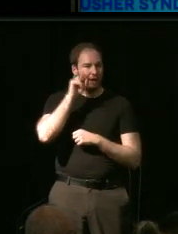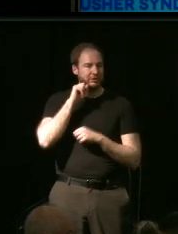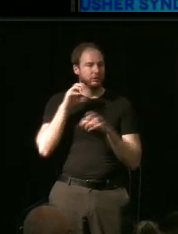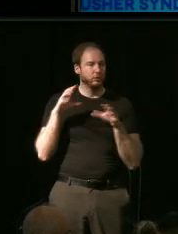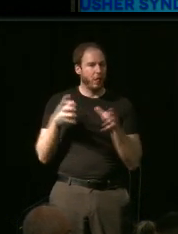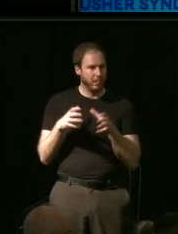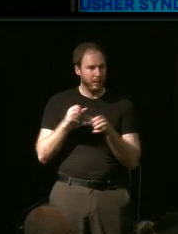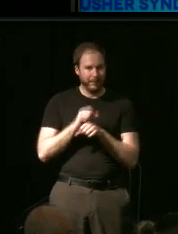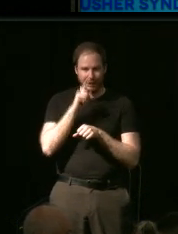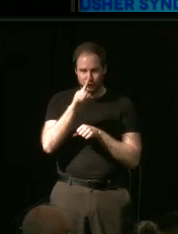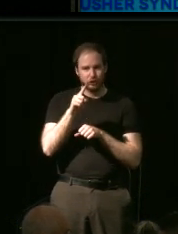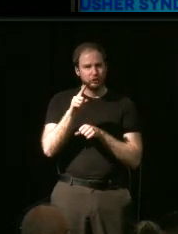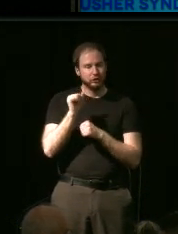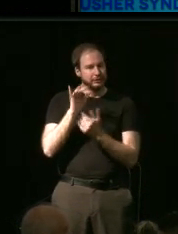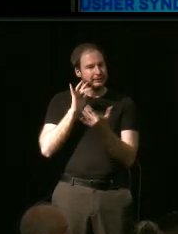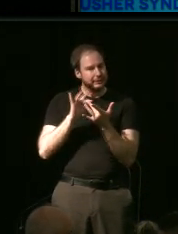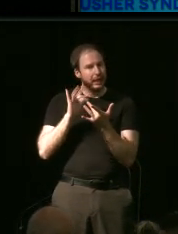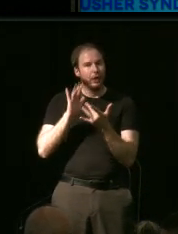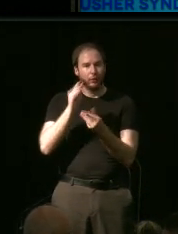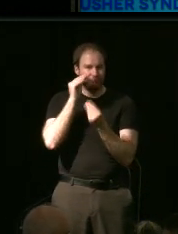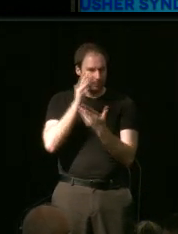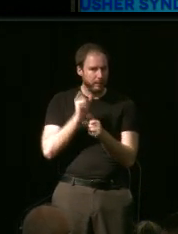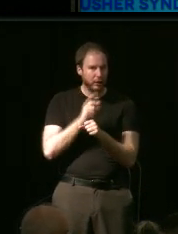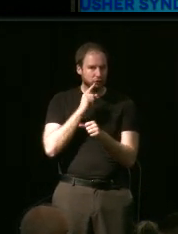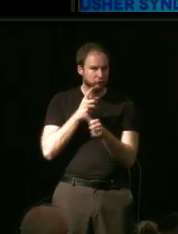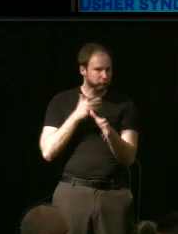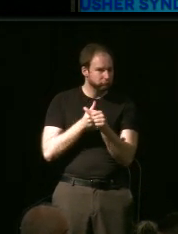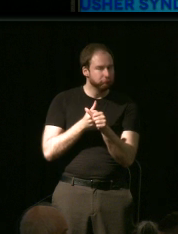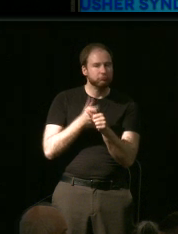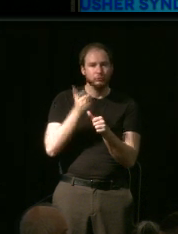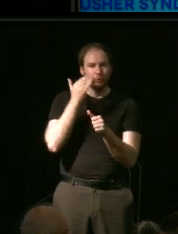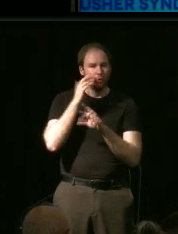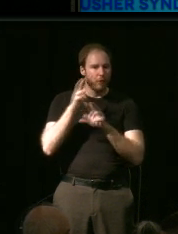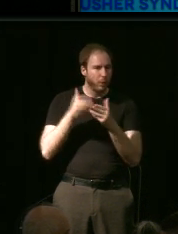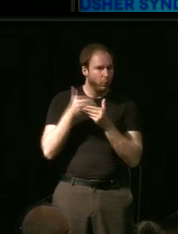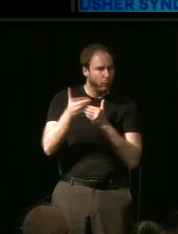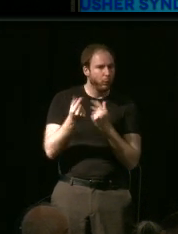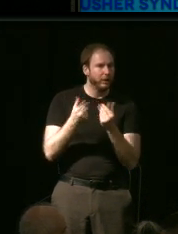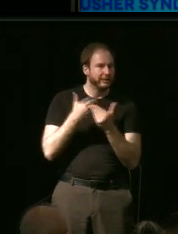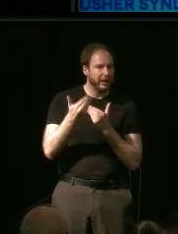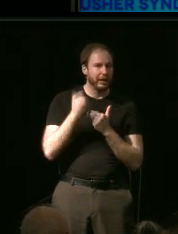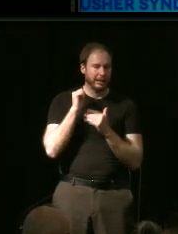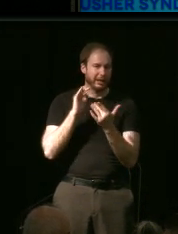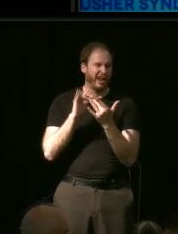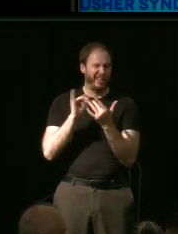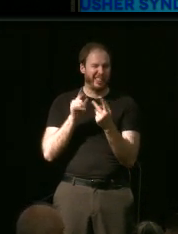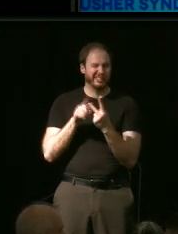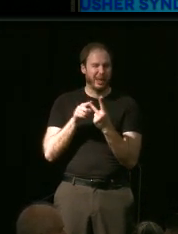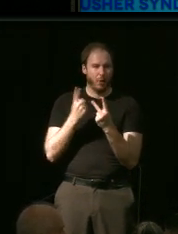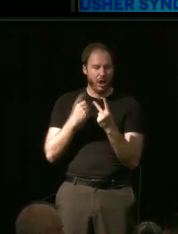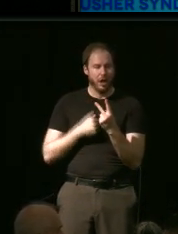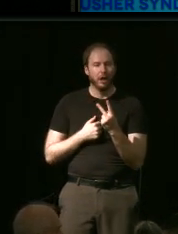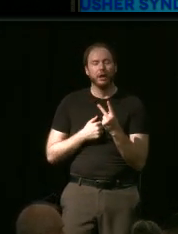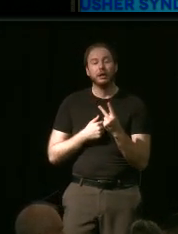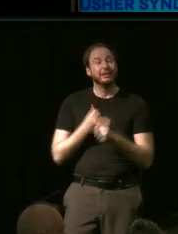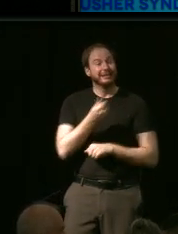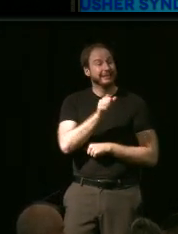make sure that you're really staying in contact. So anybody not in the USH Trust, that's what the second one is. And any